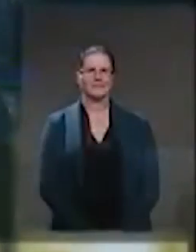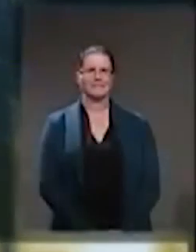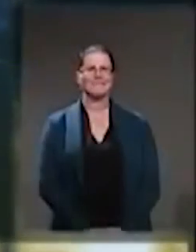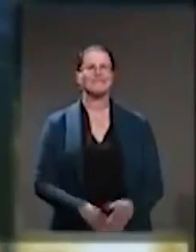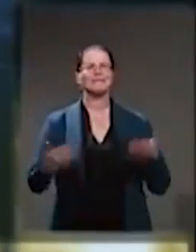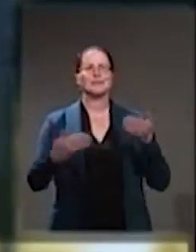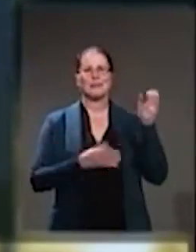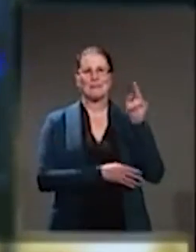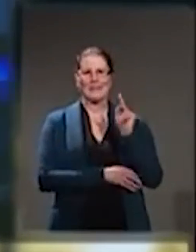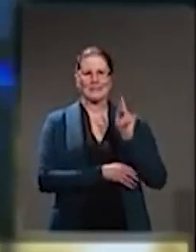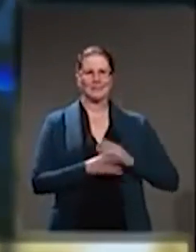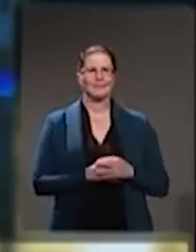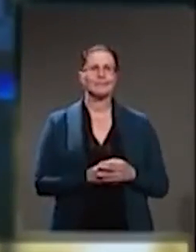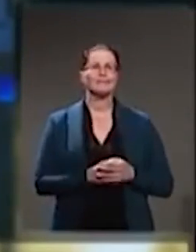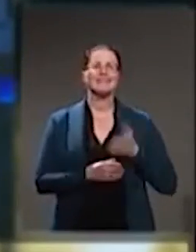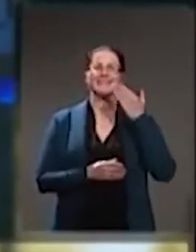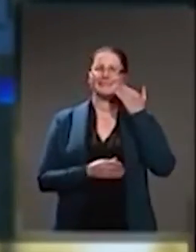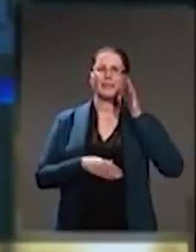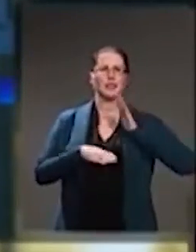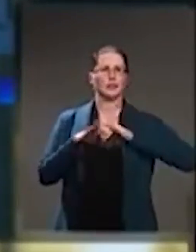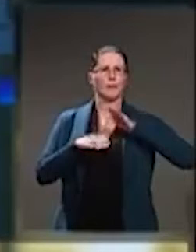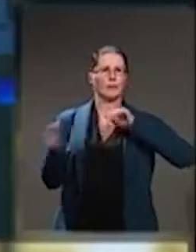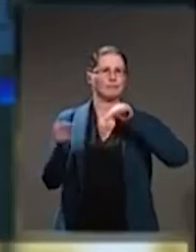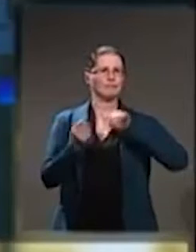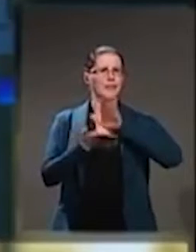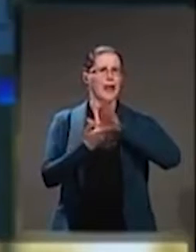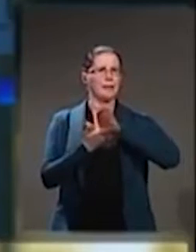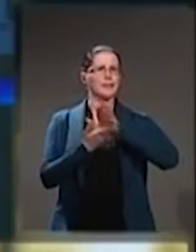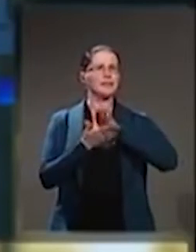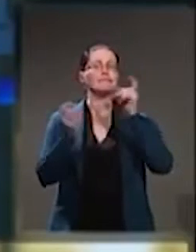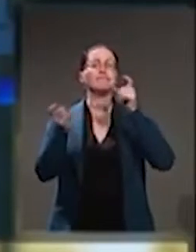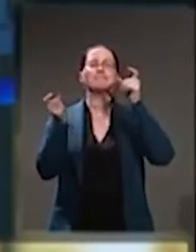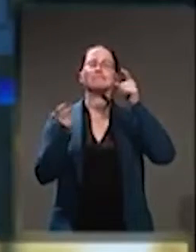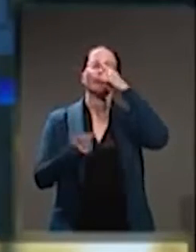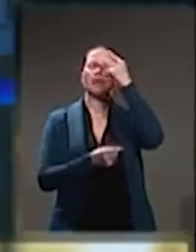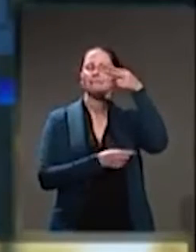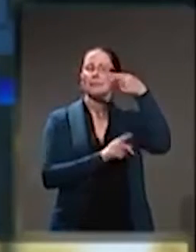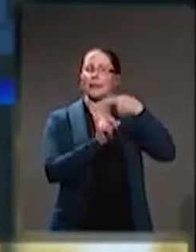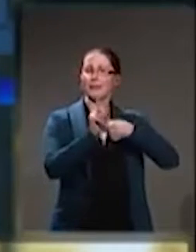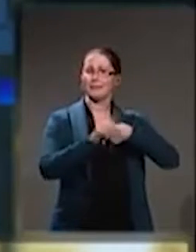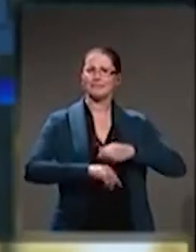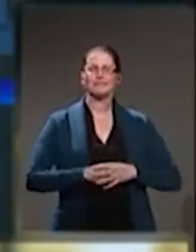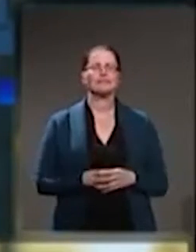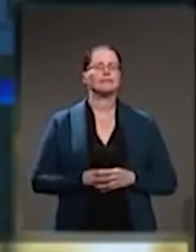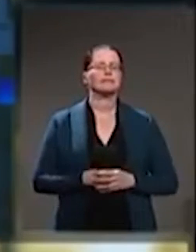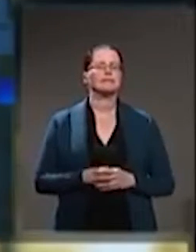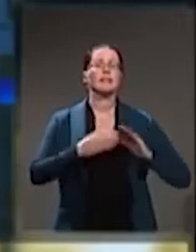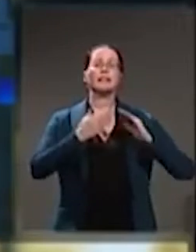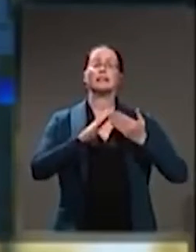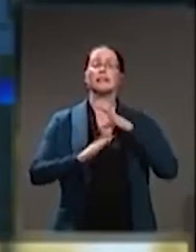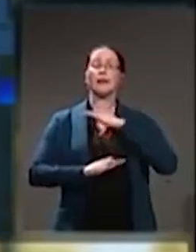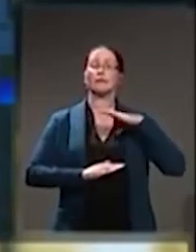Welcome back. Thanks to the drummers who came out to our campus this week to celebrate Black Heritage Month. City Council is looking